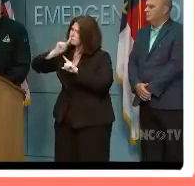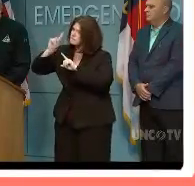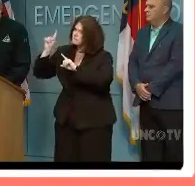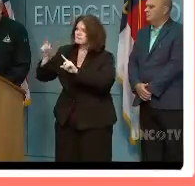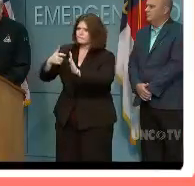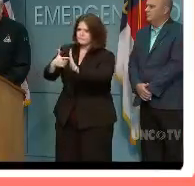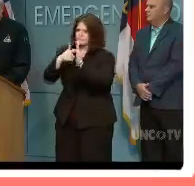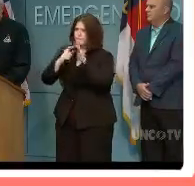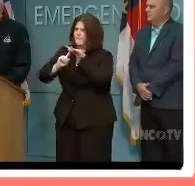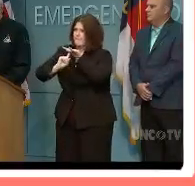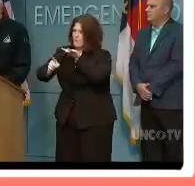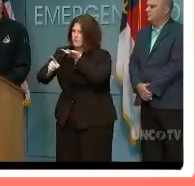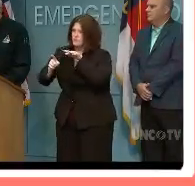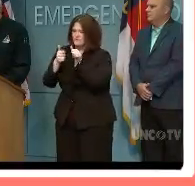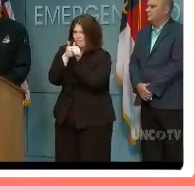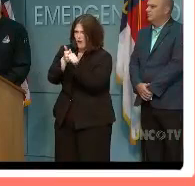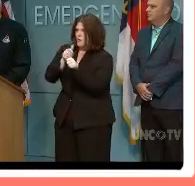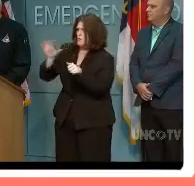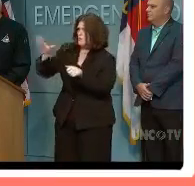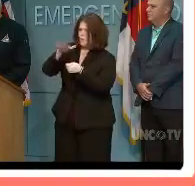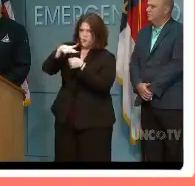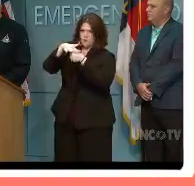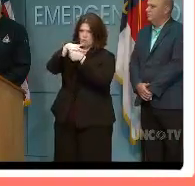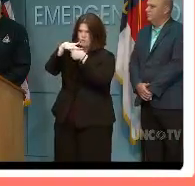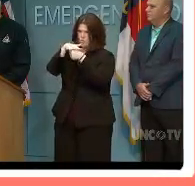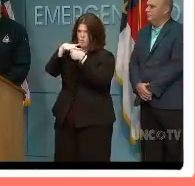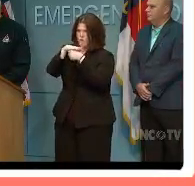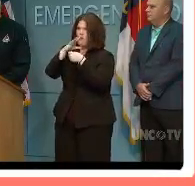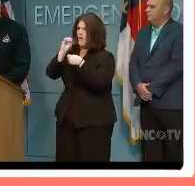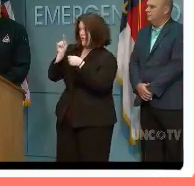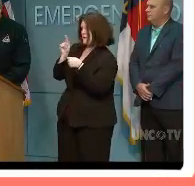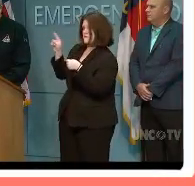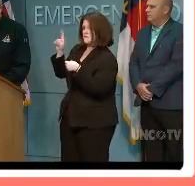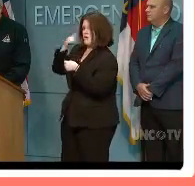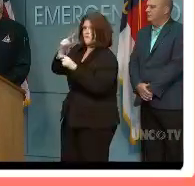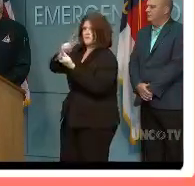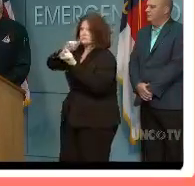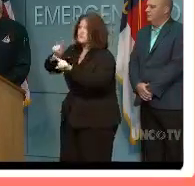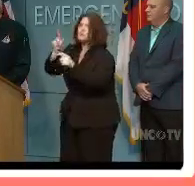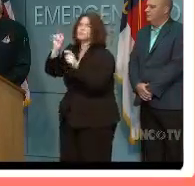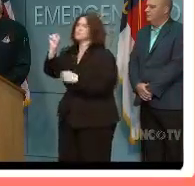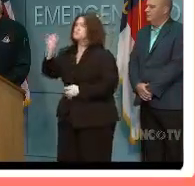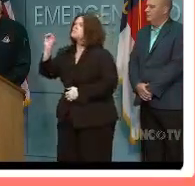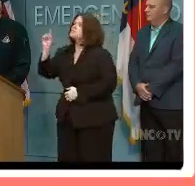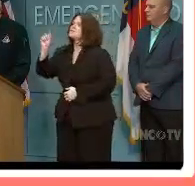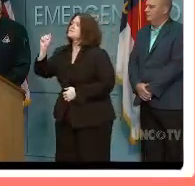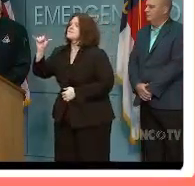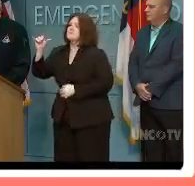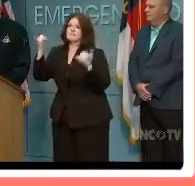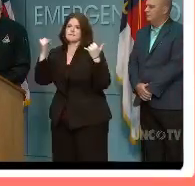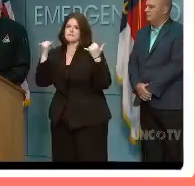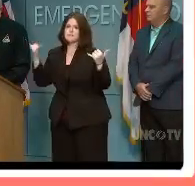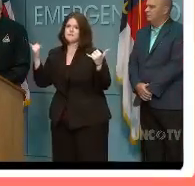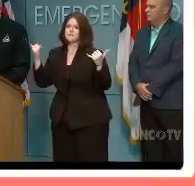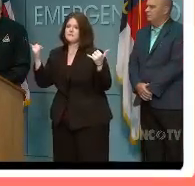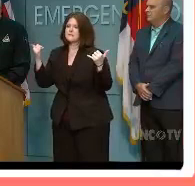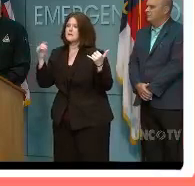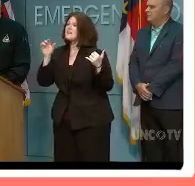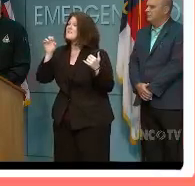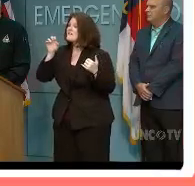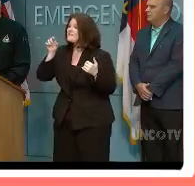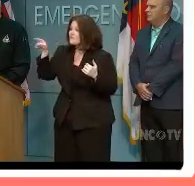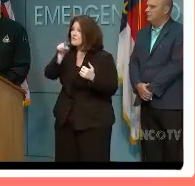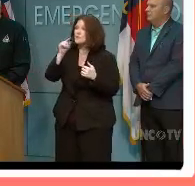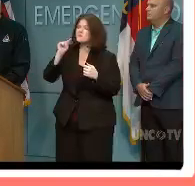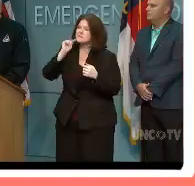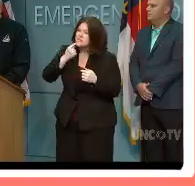been issued by their local jurisdictions and by the governor. I would say do it today, especially those with medical